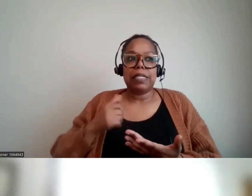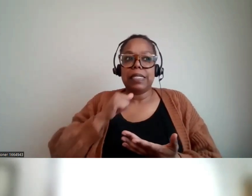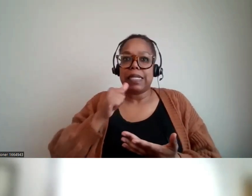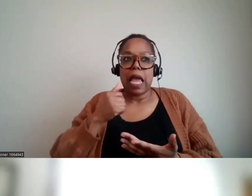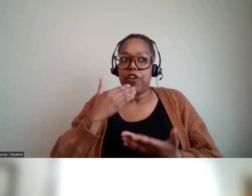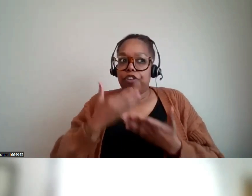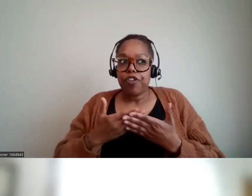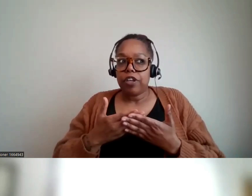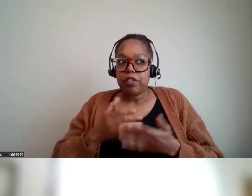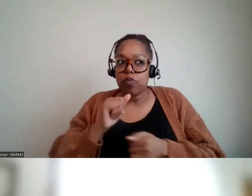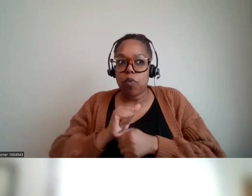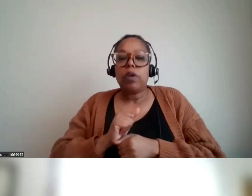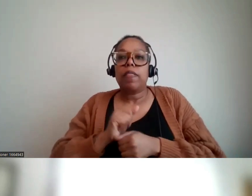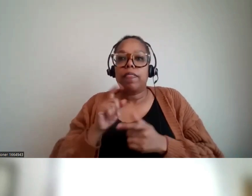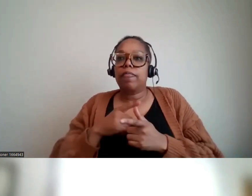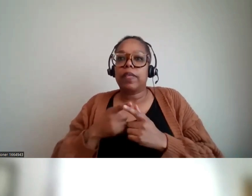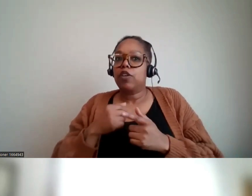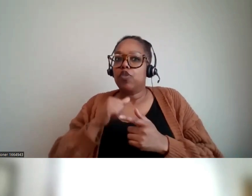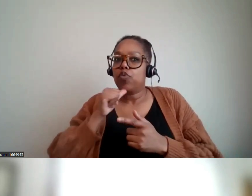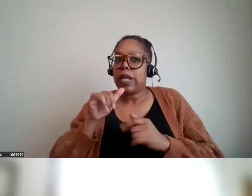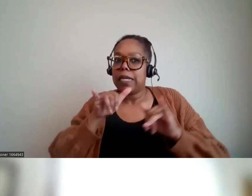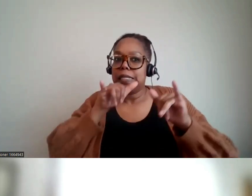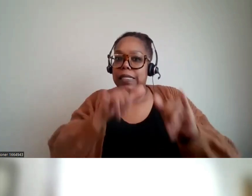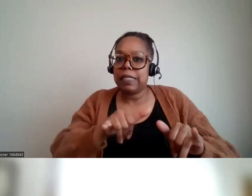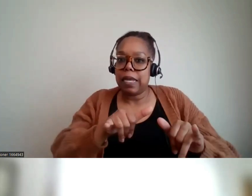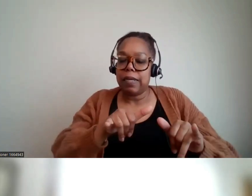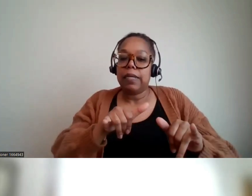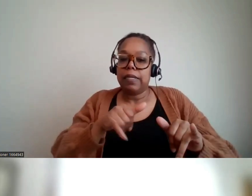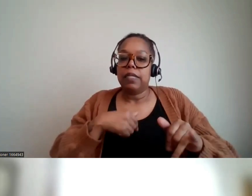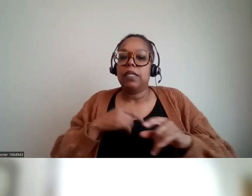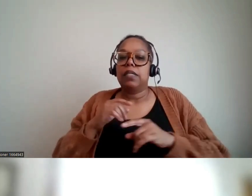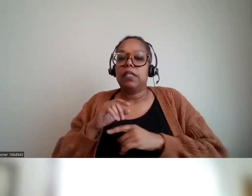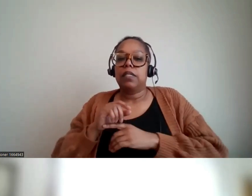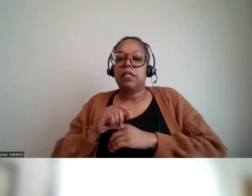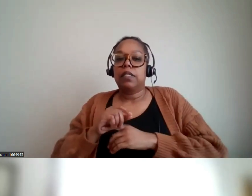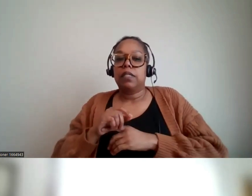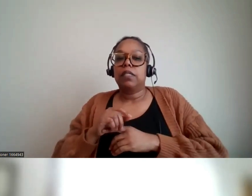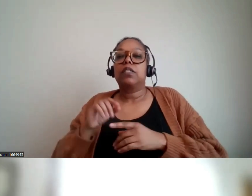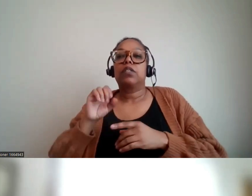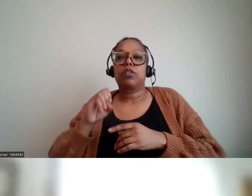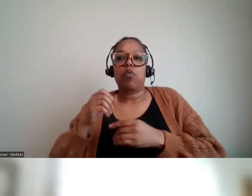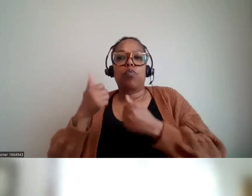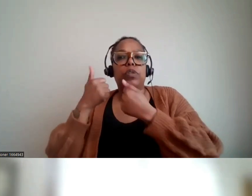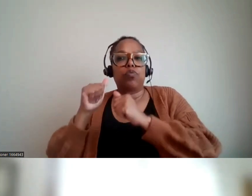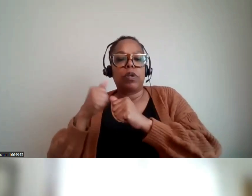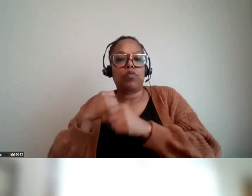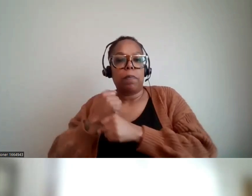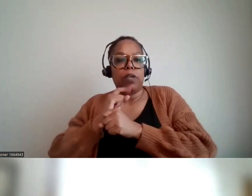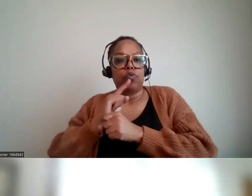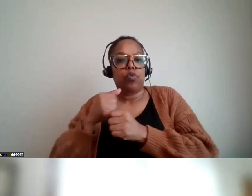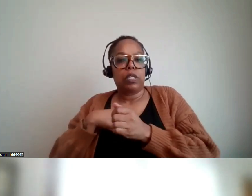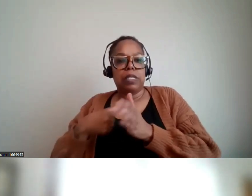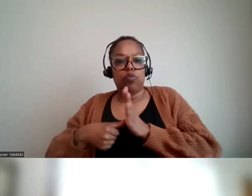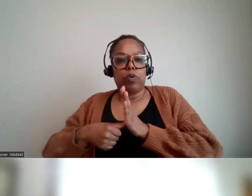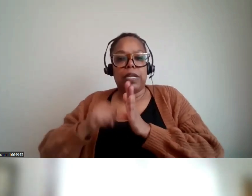feeling, and you don't tend to stick around. So we put quite a bit of emphasis on workforce development, and I just will say